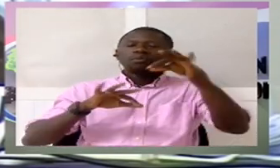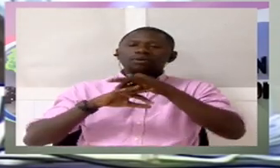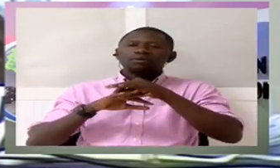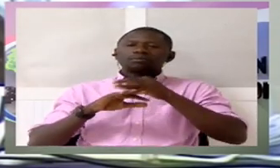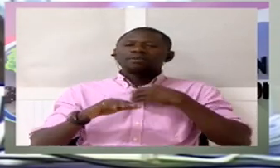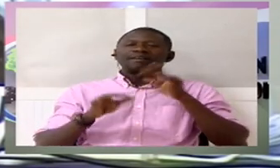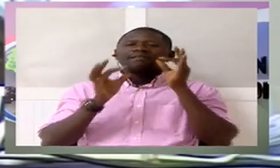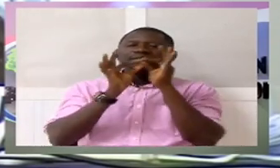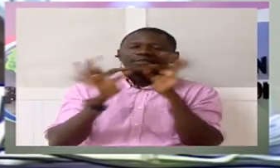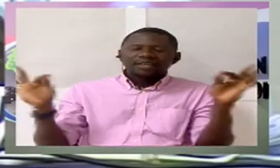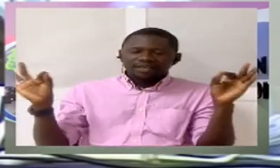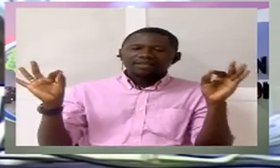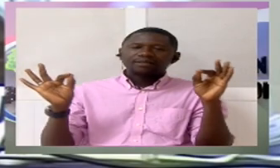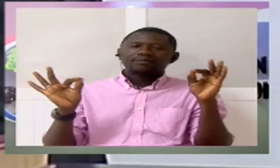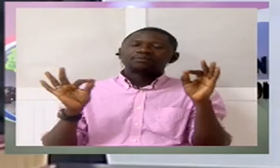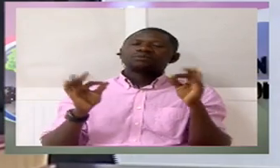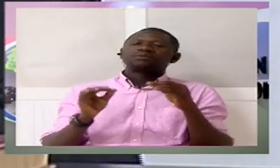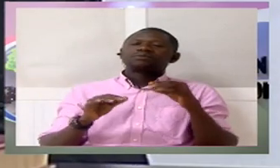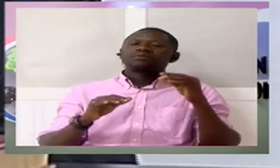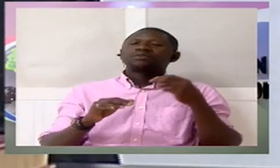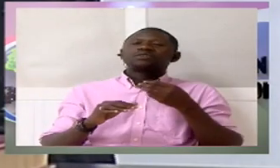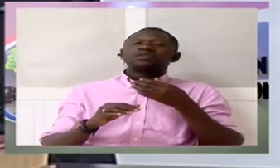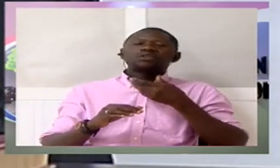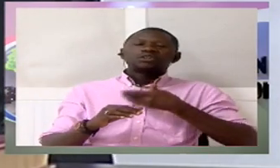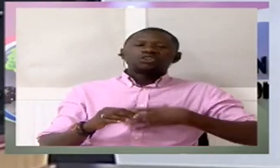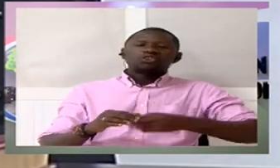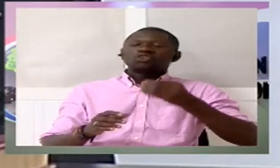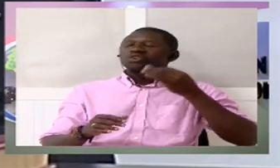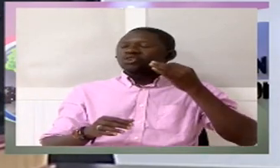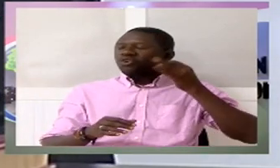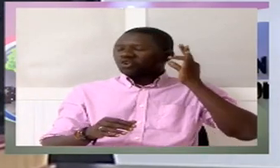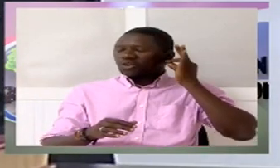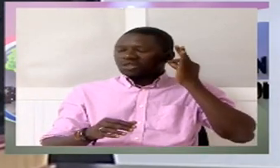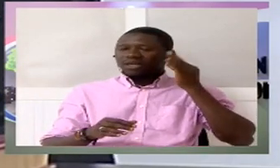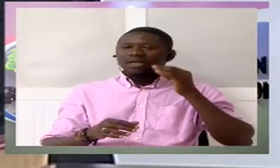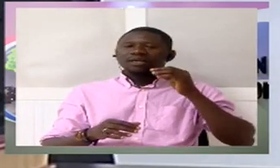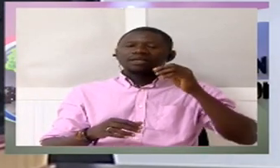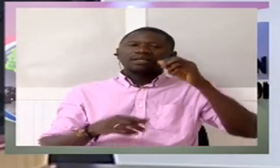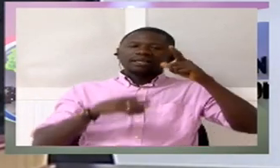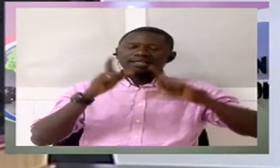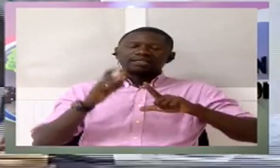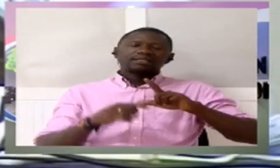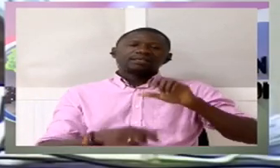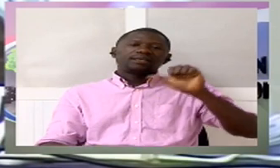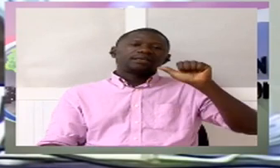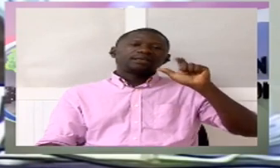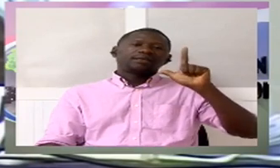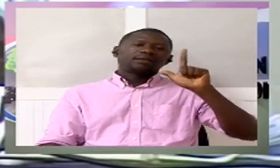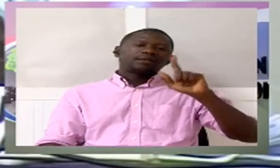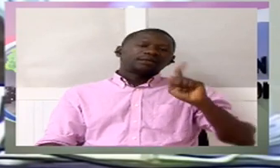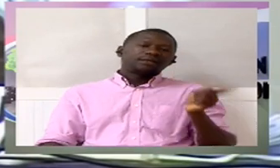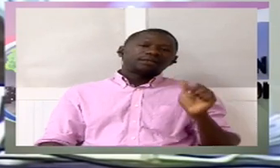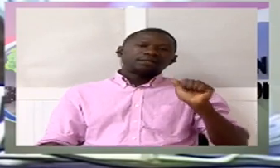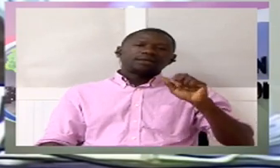Lady Alima Jamme. Mbe konto nanyin fananna ko ifututa ndingo ye memmu